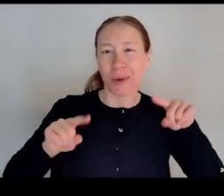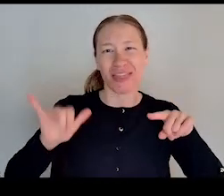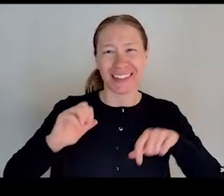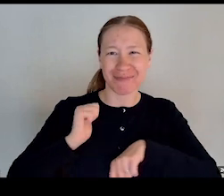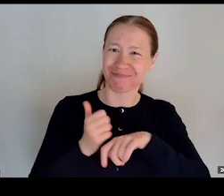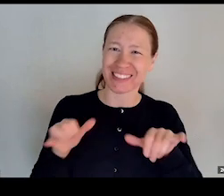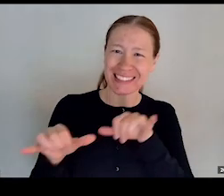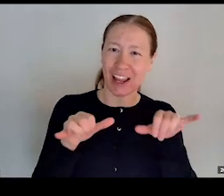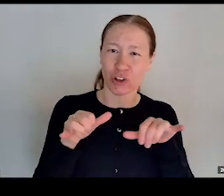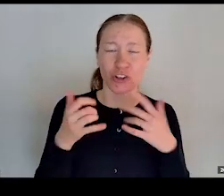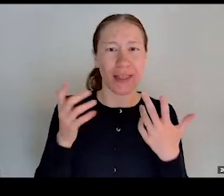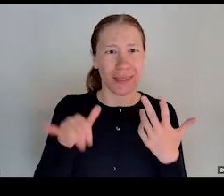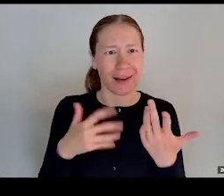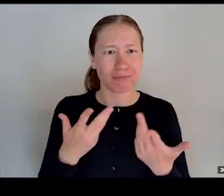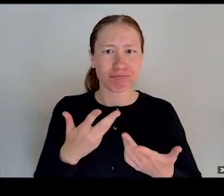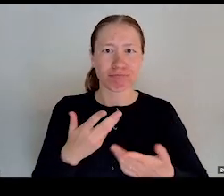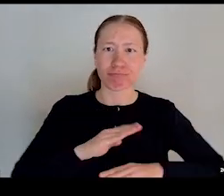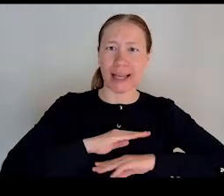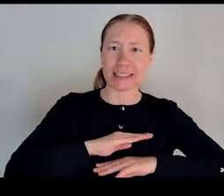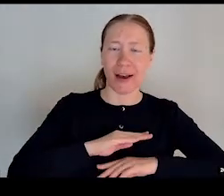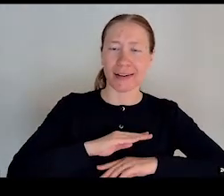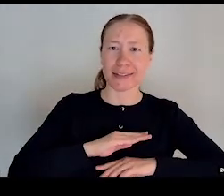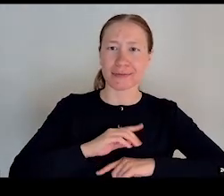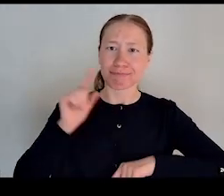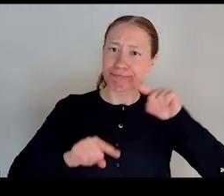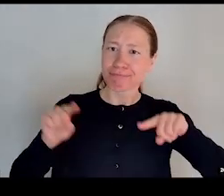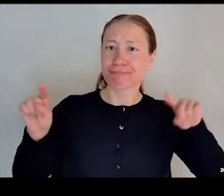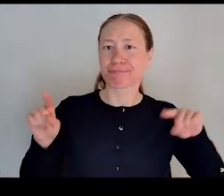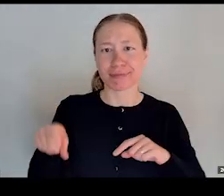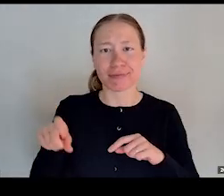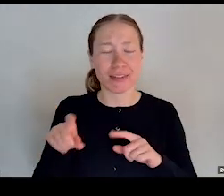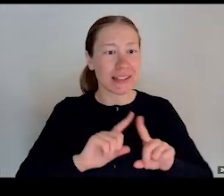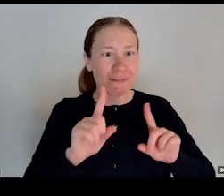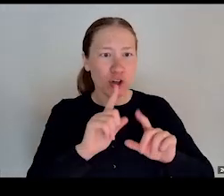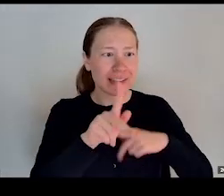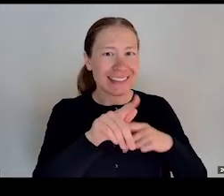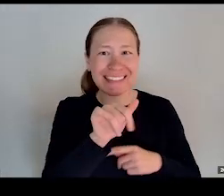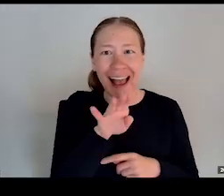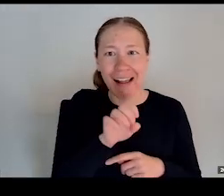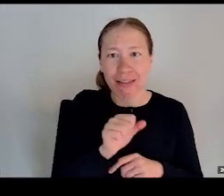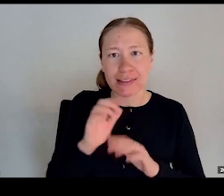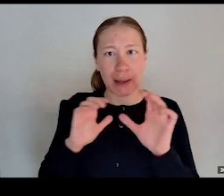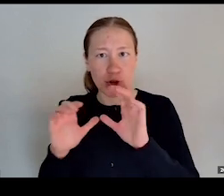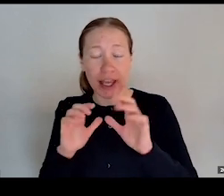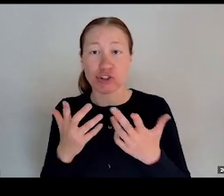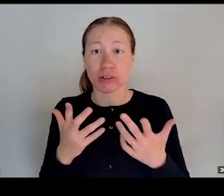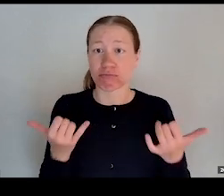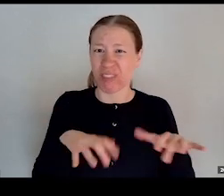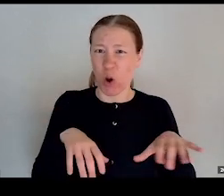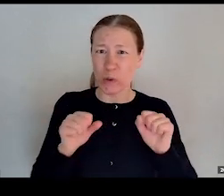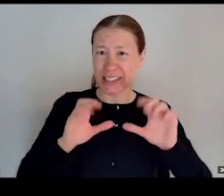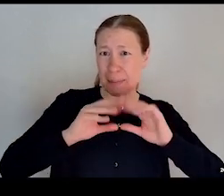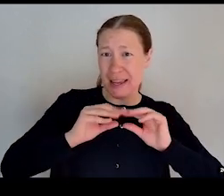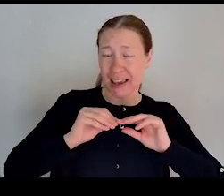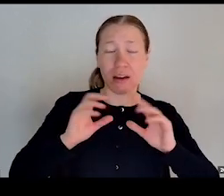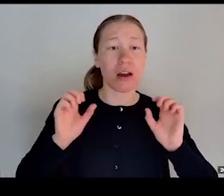increases access for differing needs. So consider different styles in communication. If we're having a meeting, that could look like